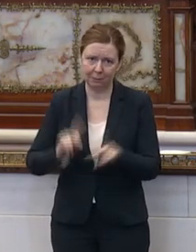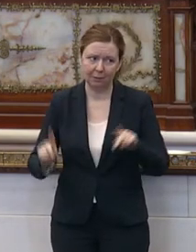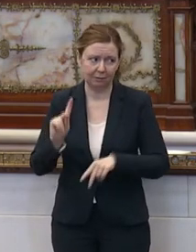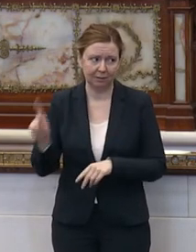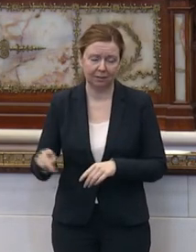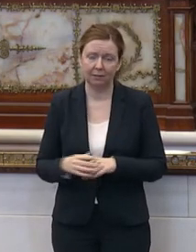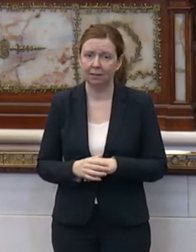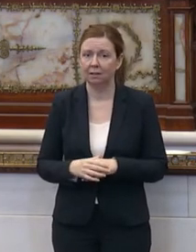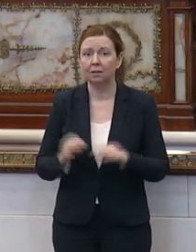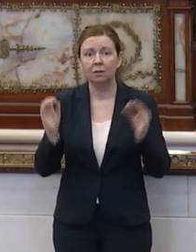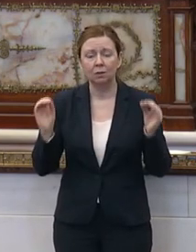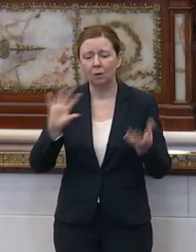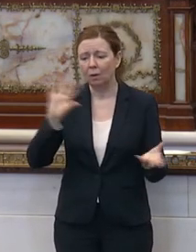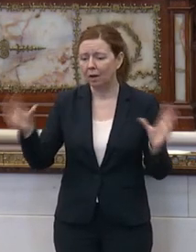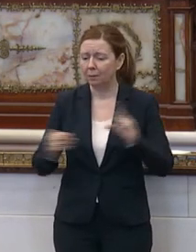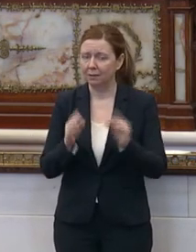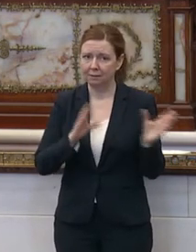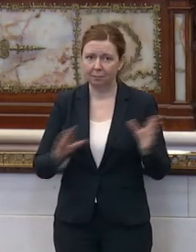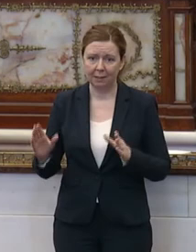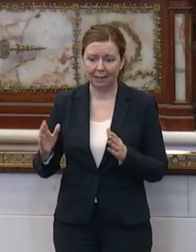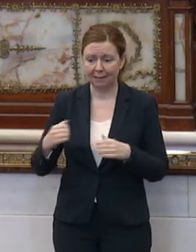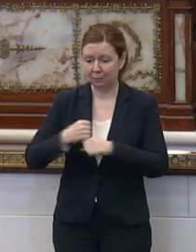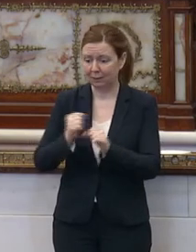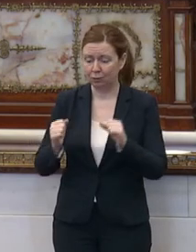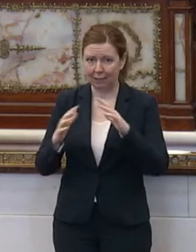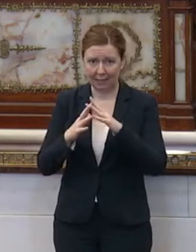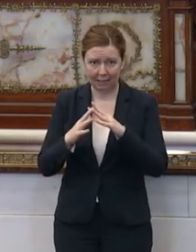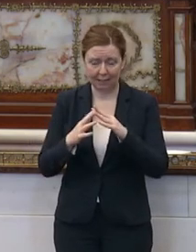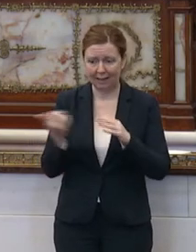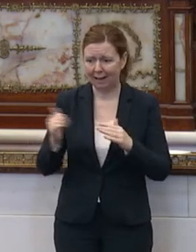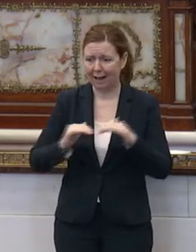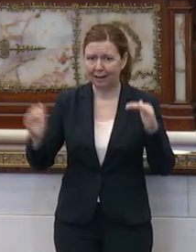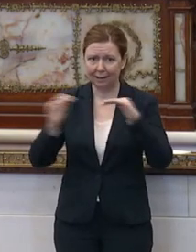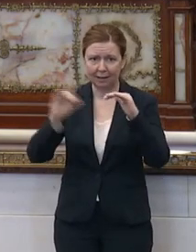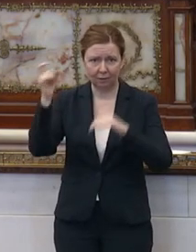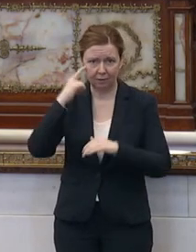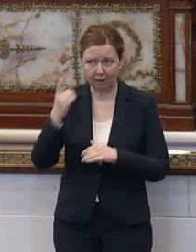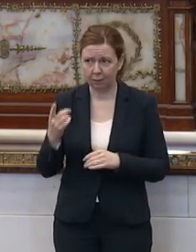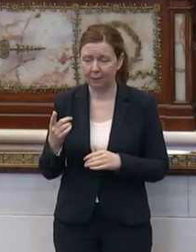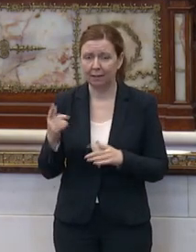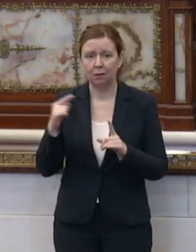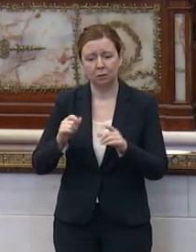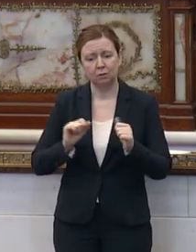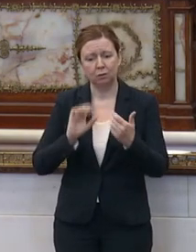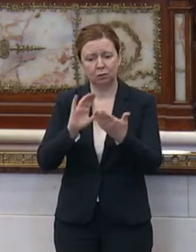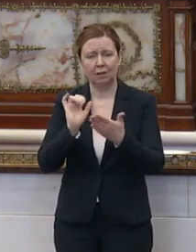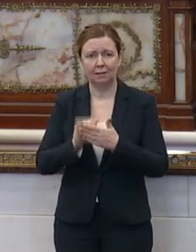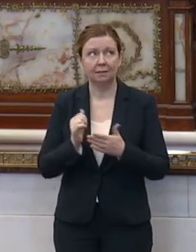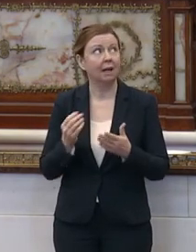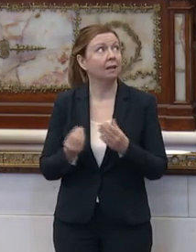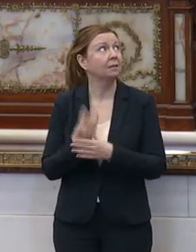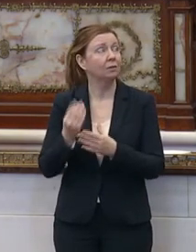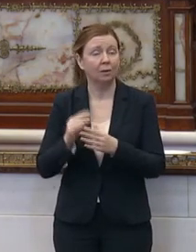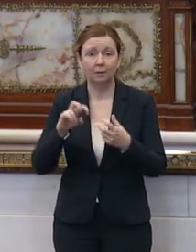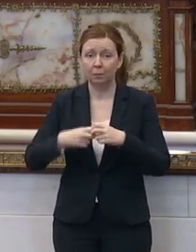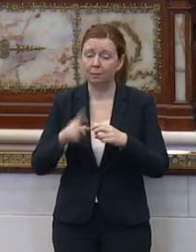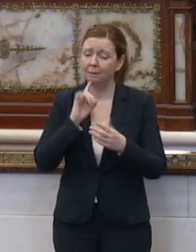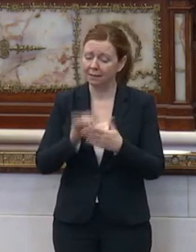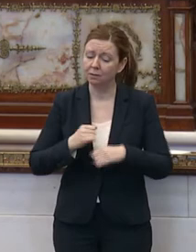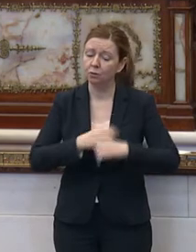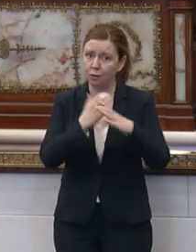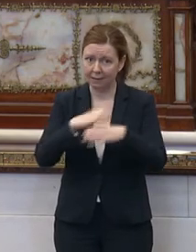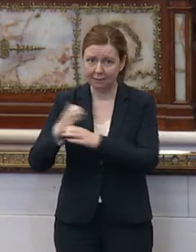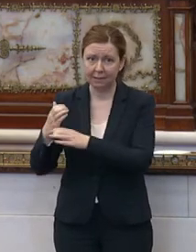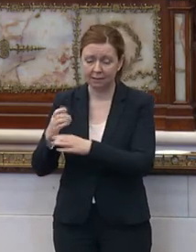Philadelphians. No comprehensive plan has been created at any level of our government to address this growing problem. It's a